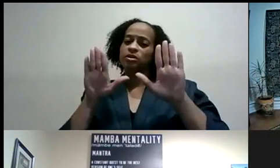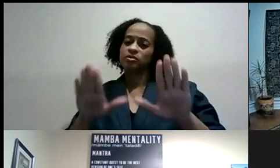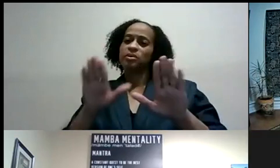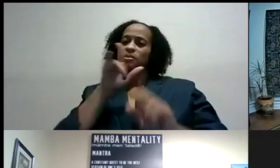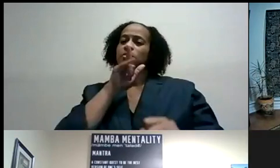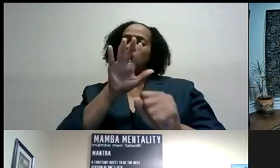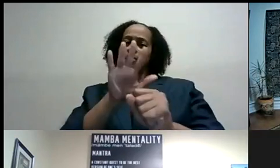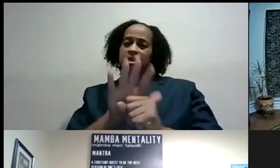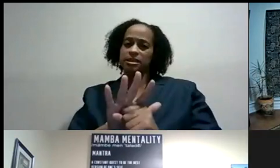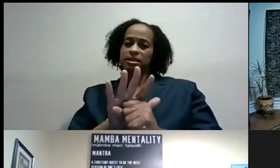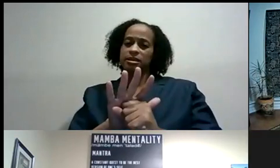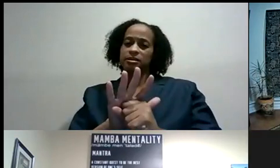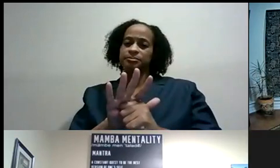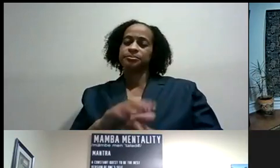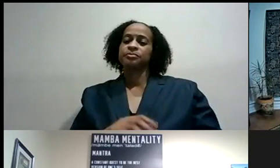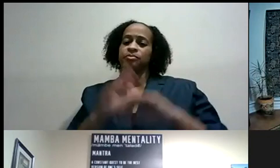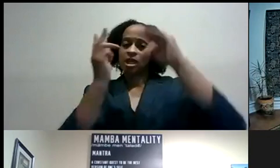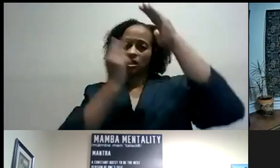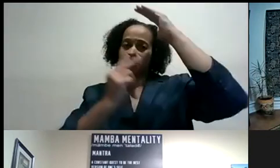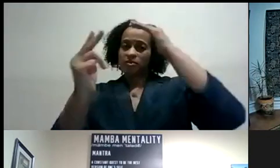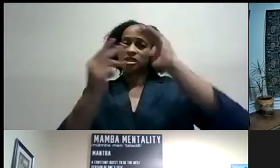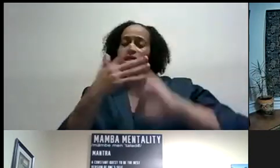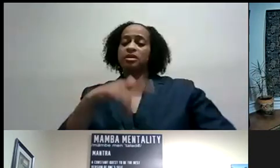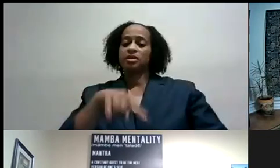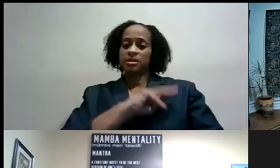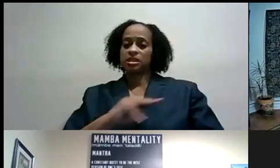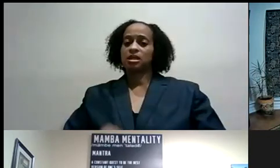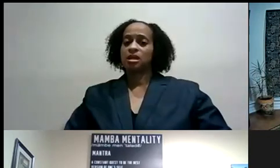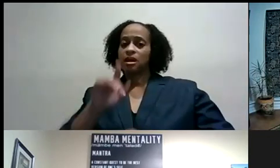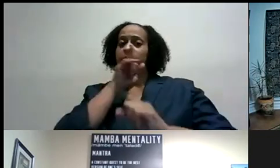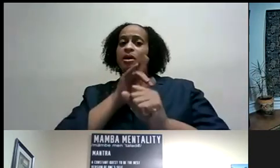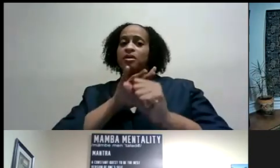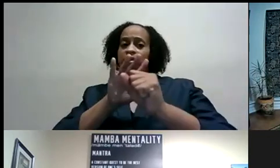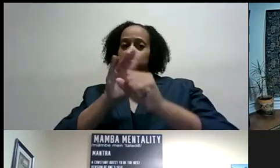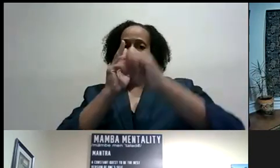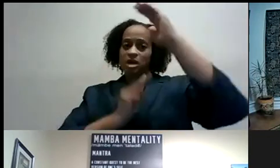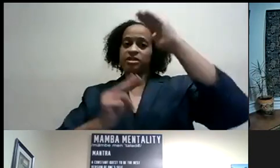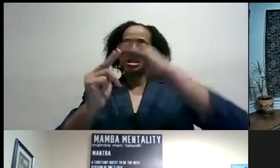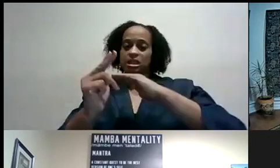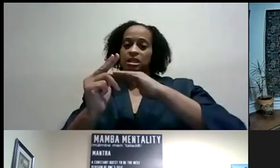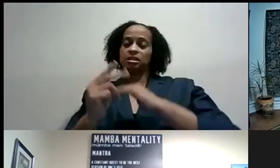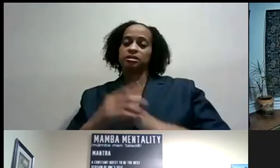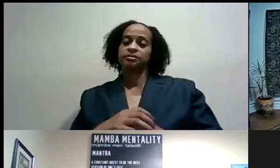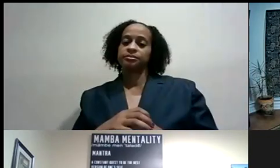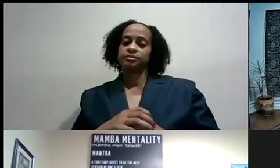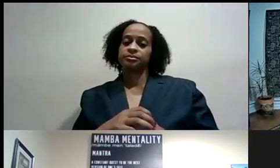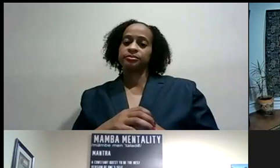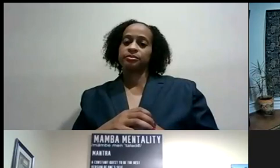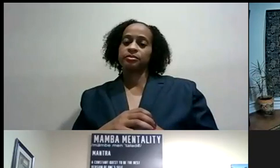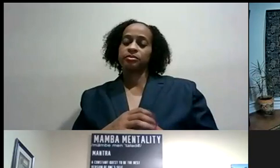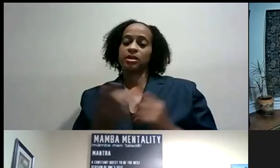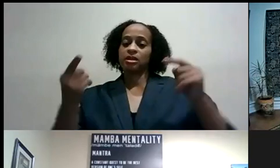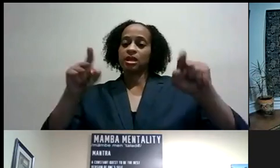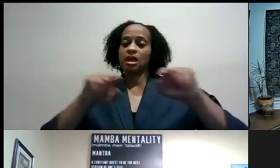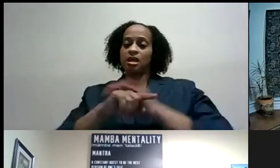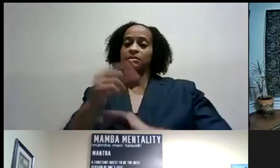promise and the prophecy, the messianic prophecy that came about in Genesis